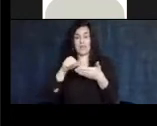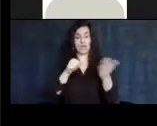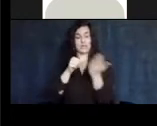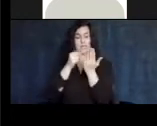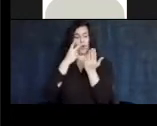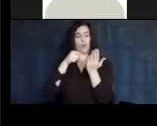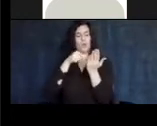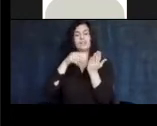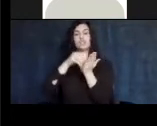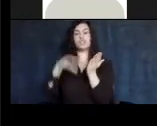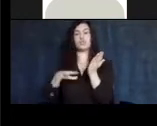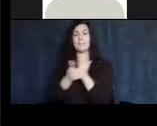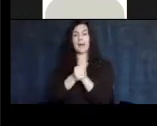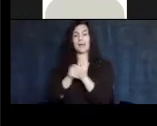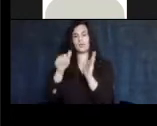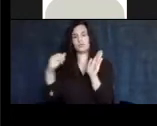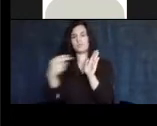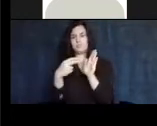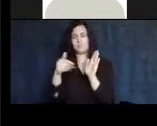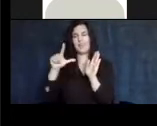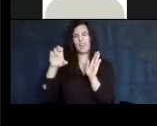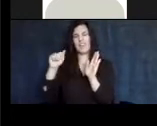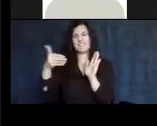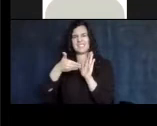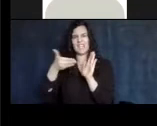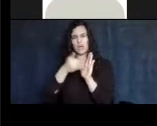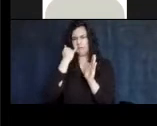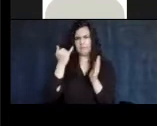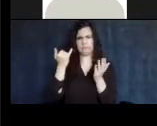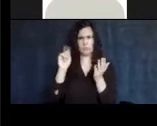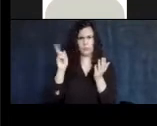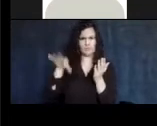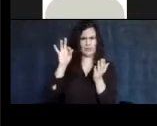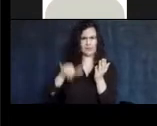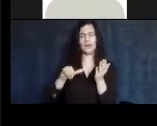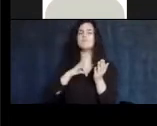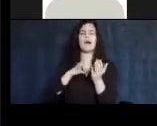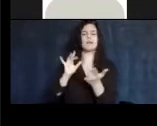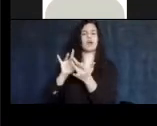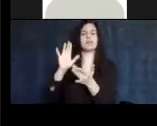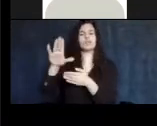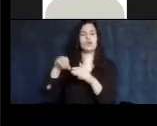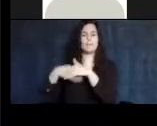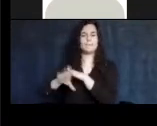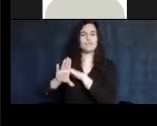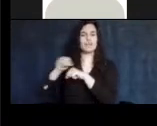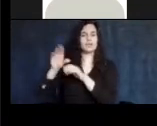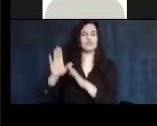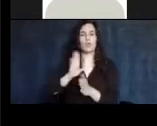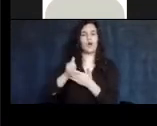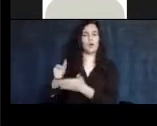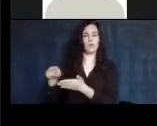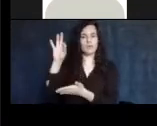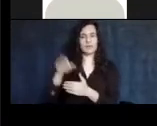you are having trouble locating that, you can always contact your admissions counselor as well, and we can help you retrieve that LEA username. And the password, you